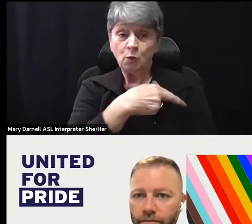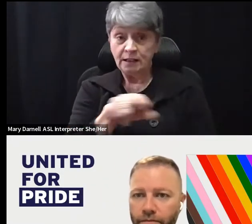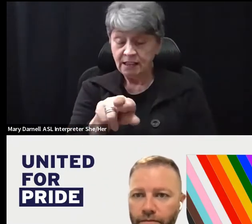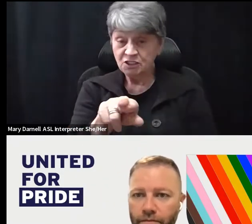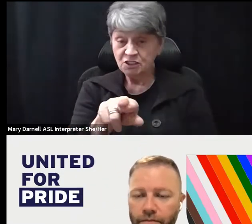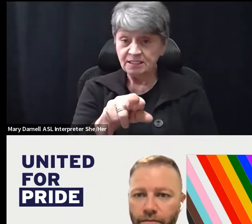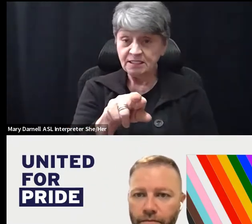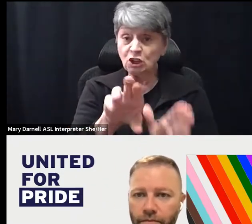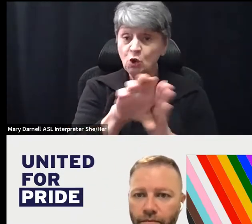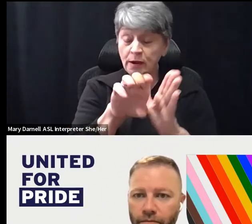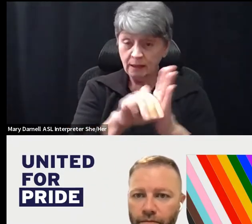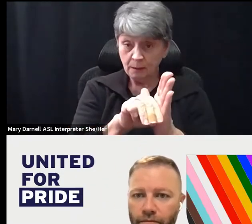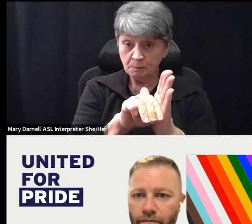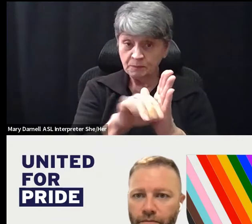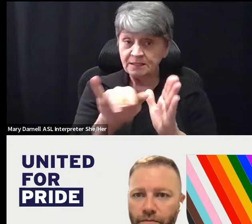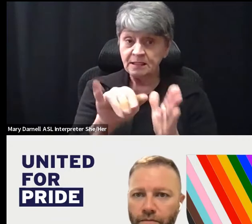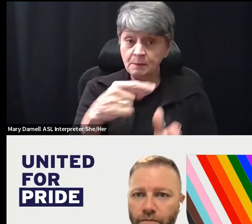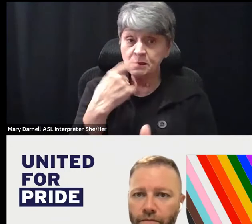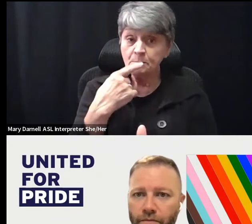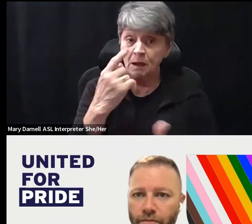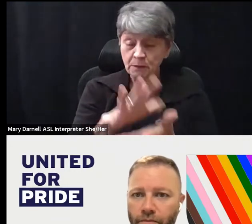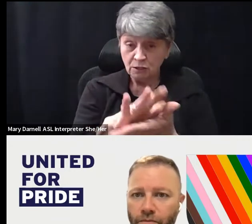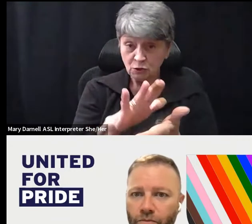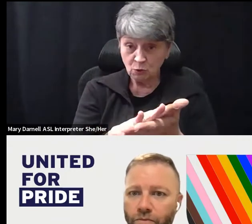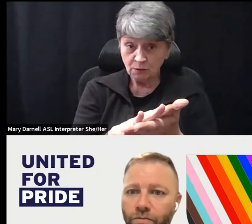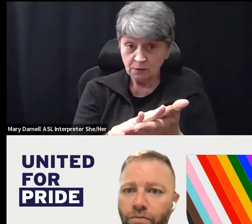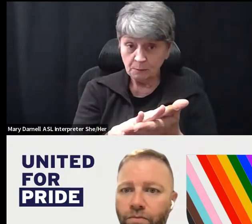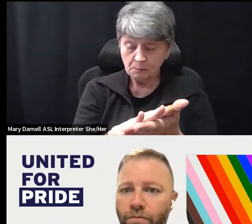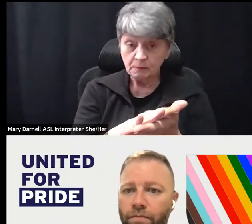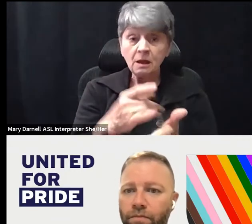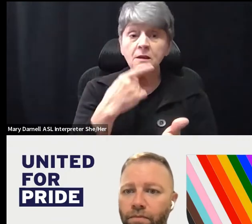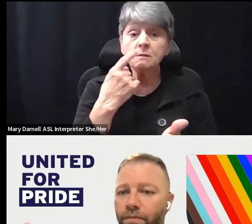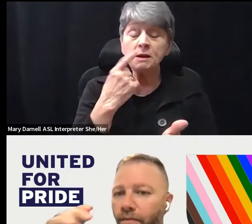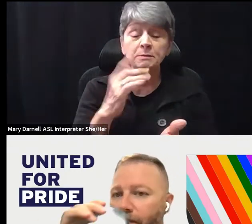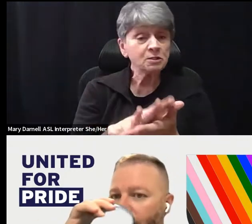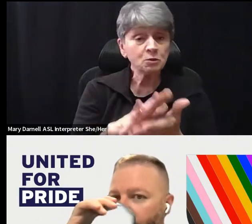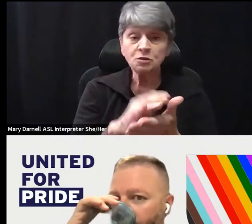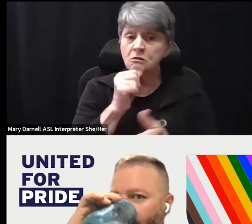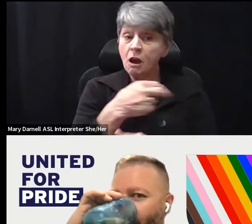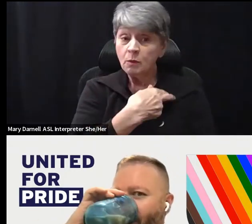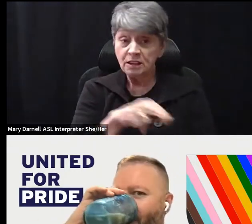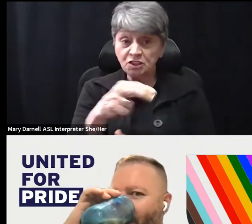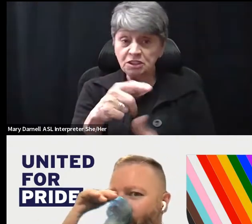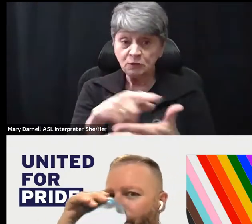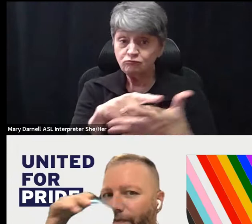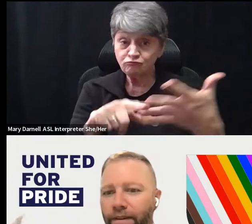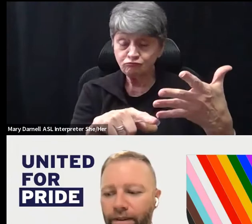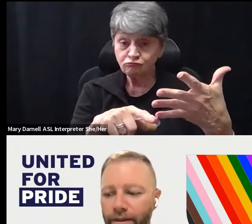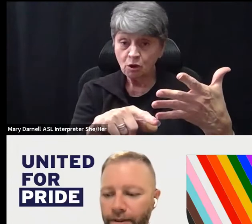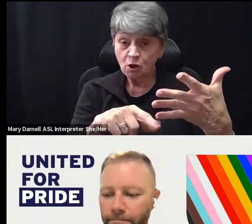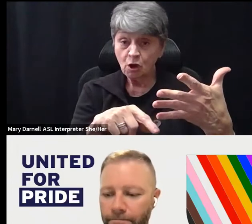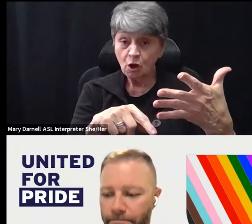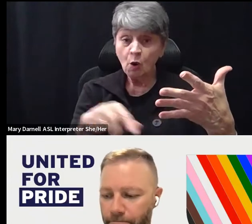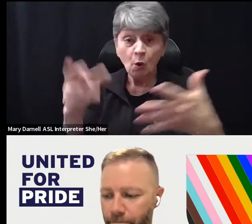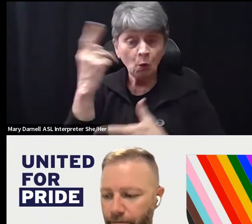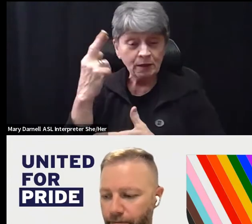just like public schools. Of course, public schools are secular for a few reasons. because it protects the religious freedom of